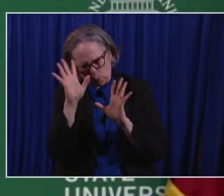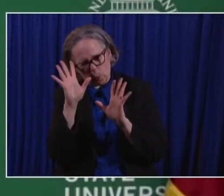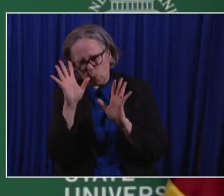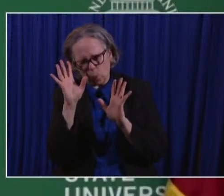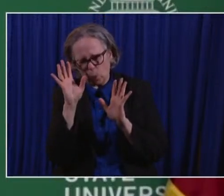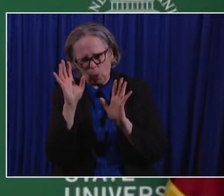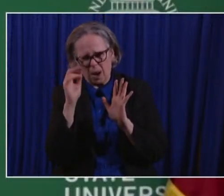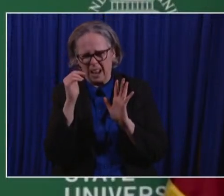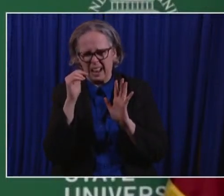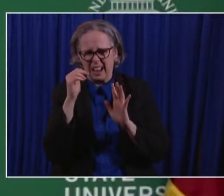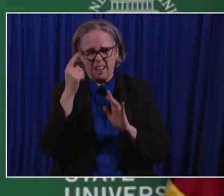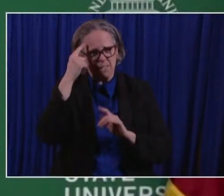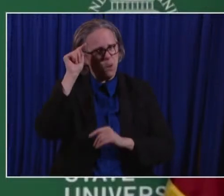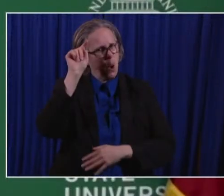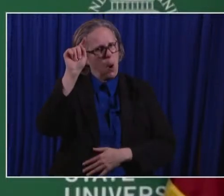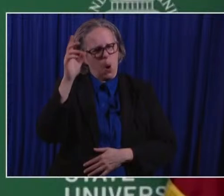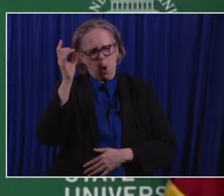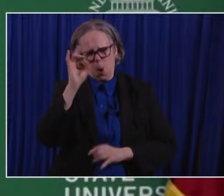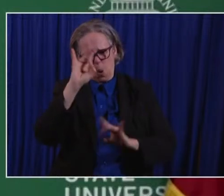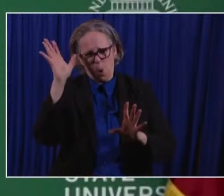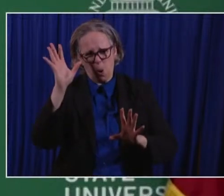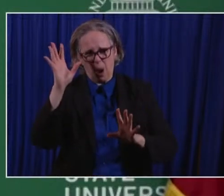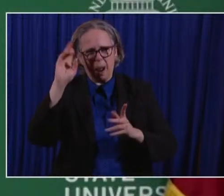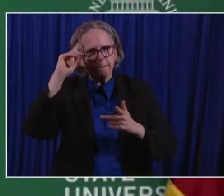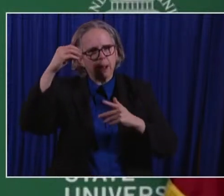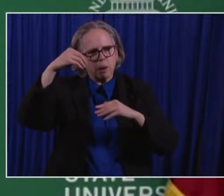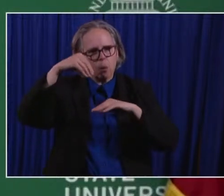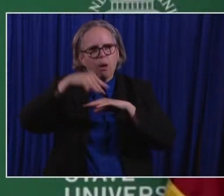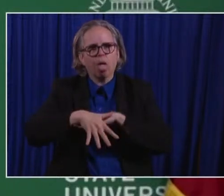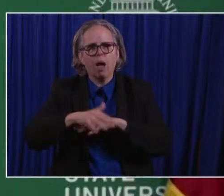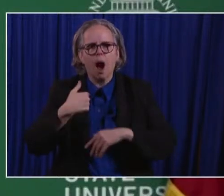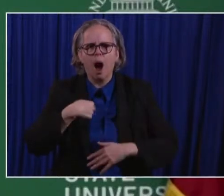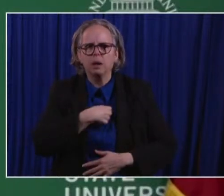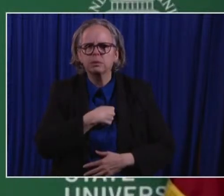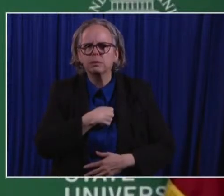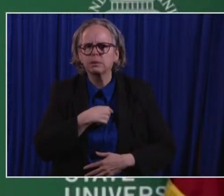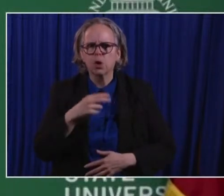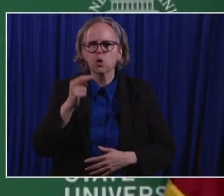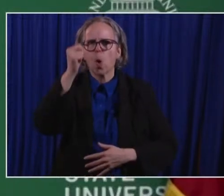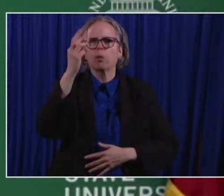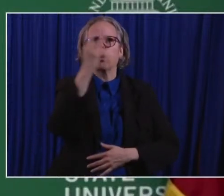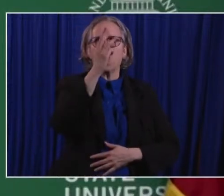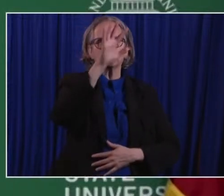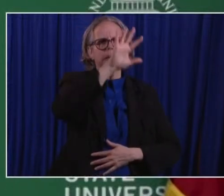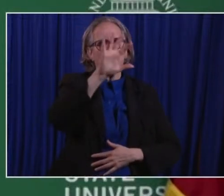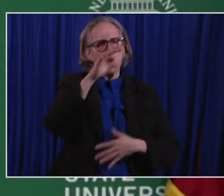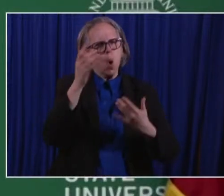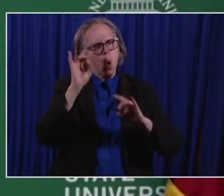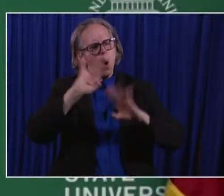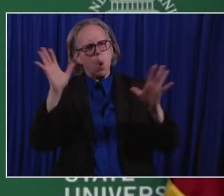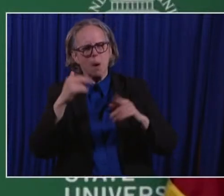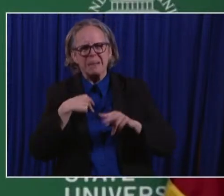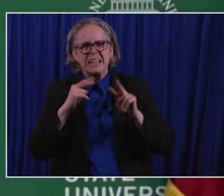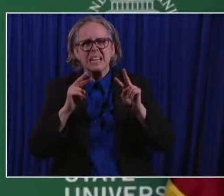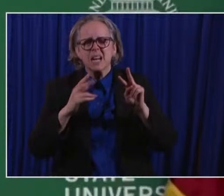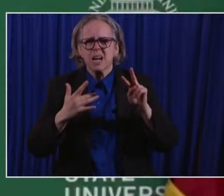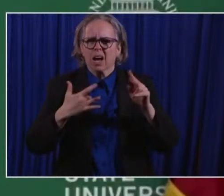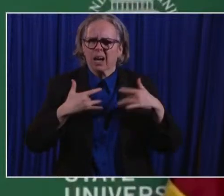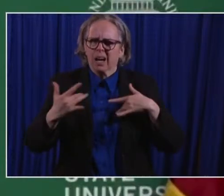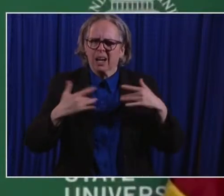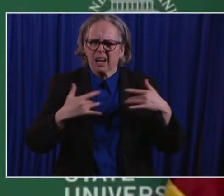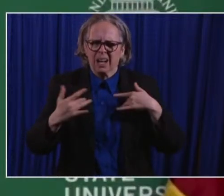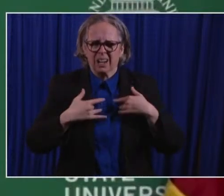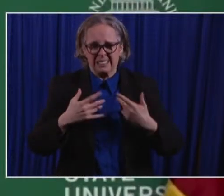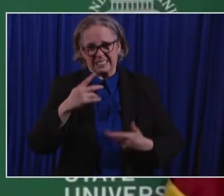them, but we worry about it for our neighboring counties, and Toledo in this case,